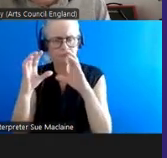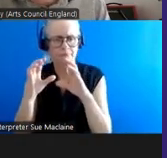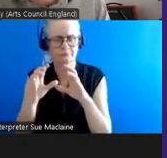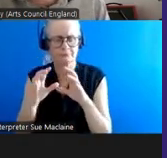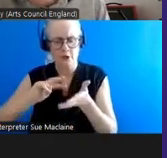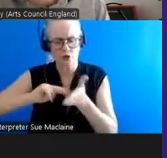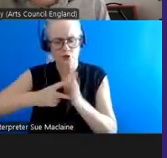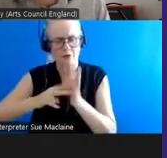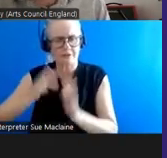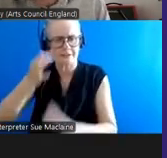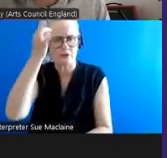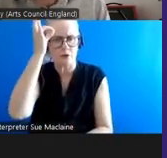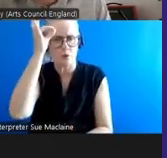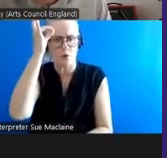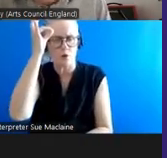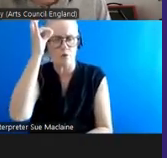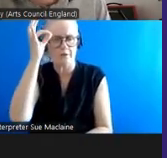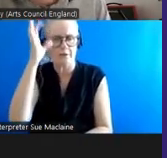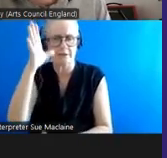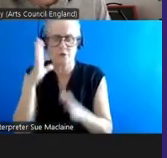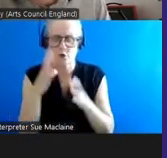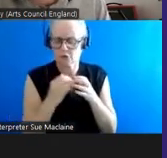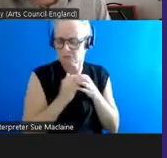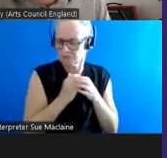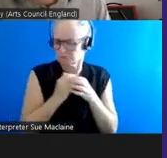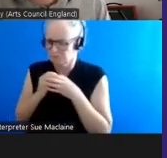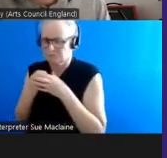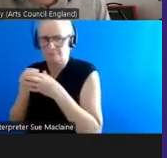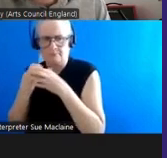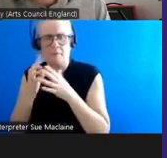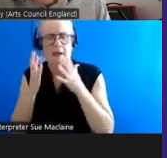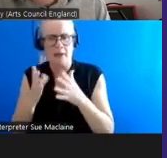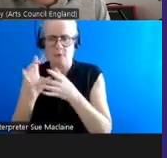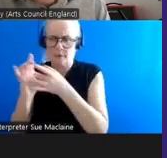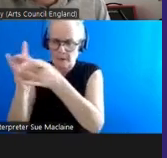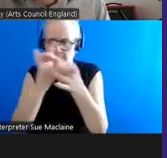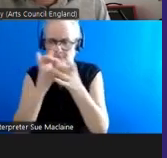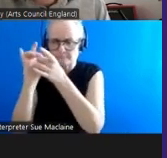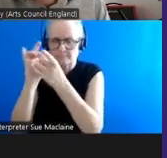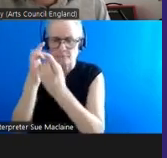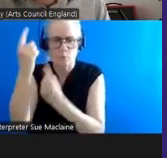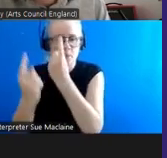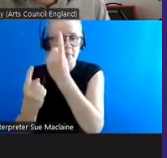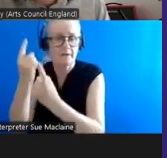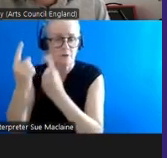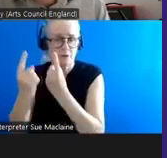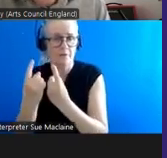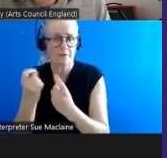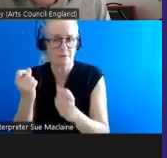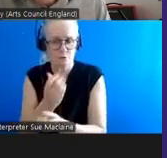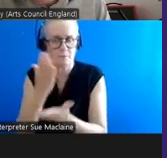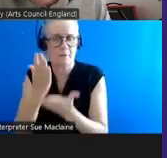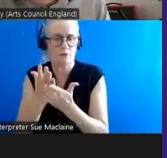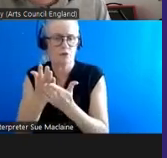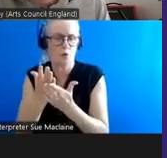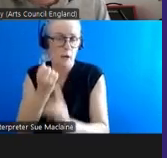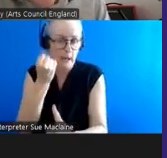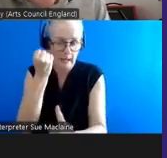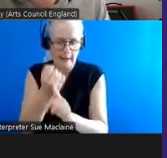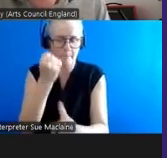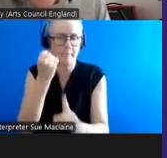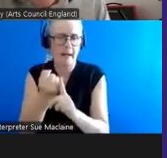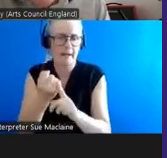all coordinate and kind of work with each other to maximize their impacts in those places. And then